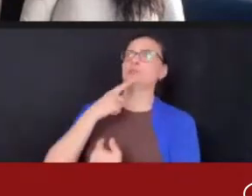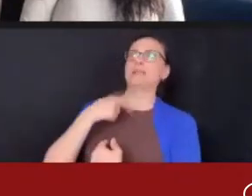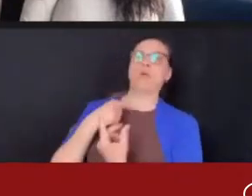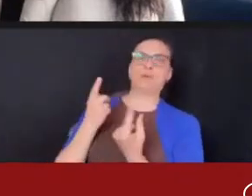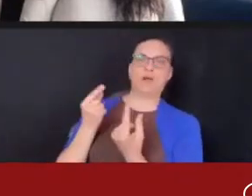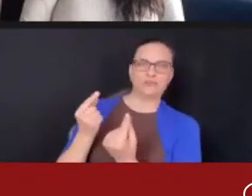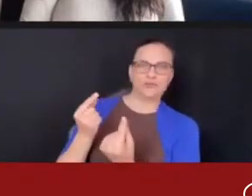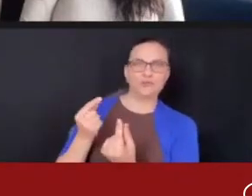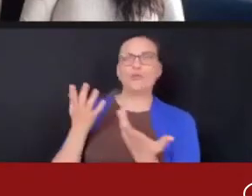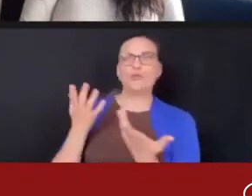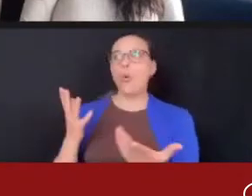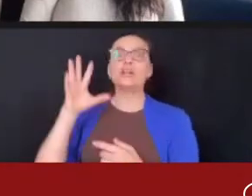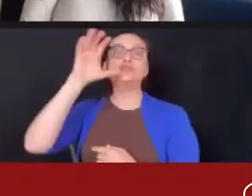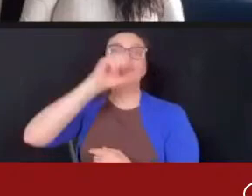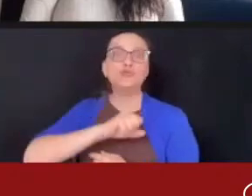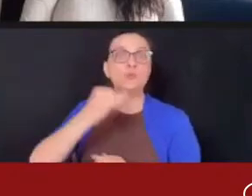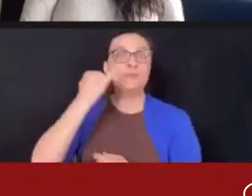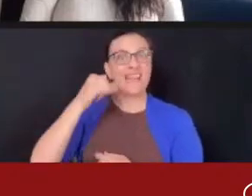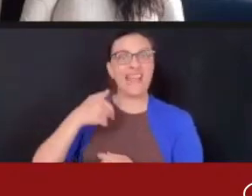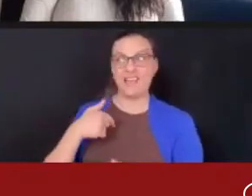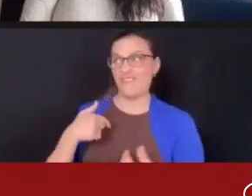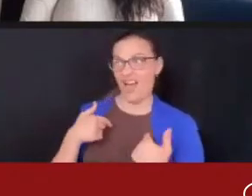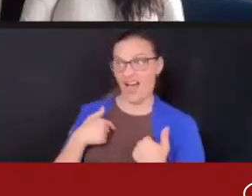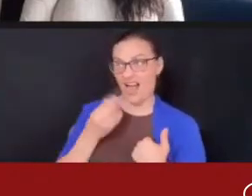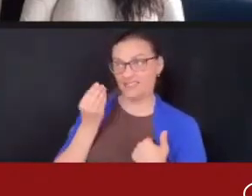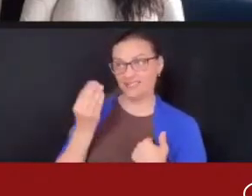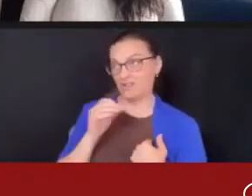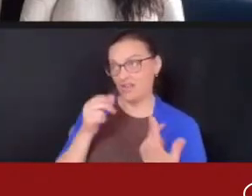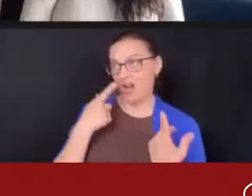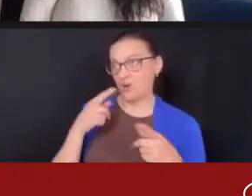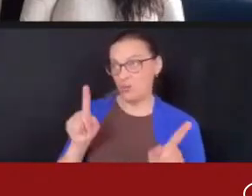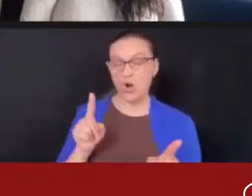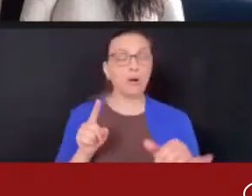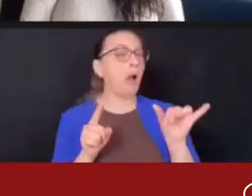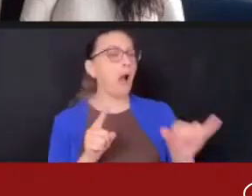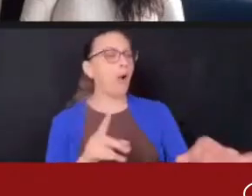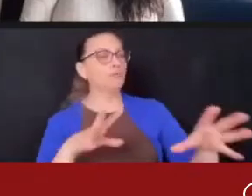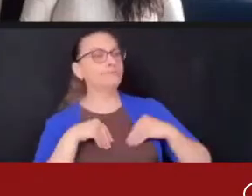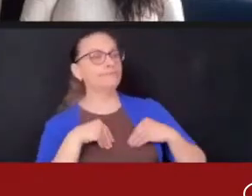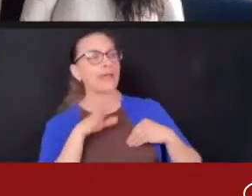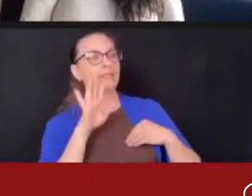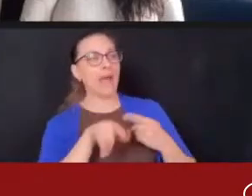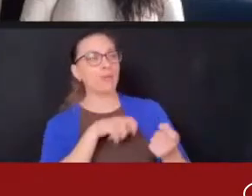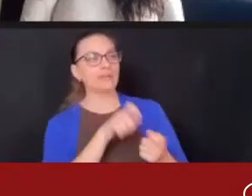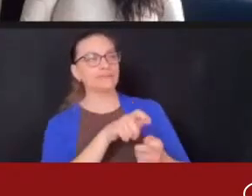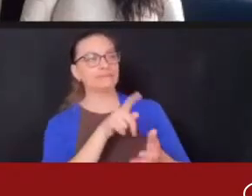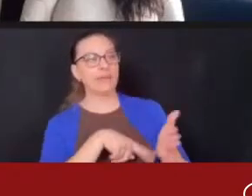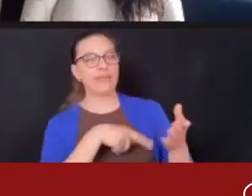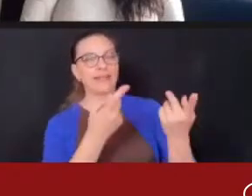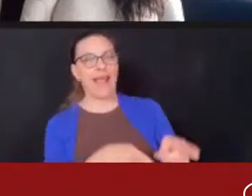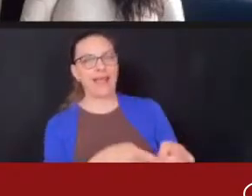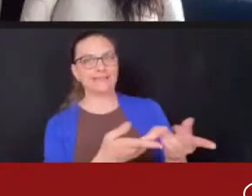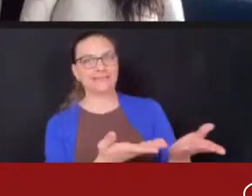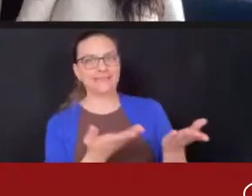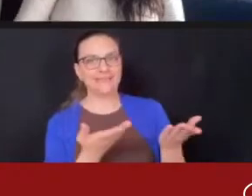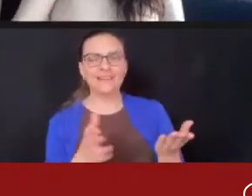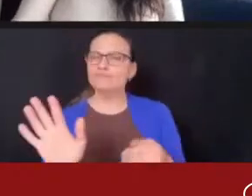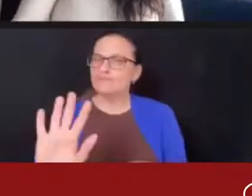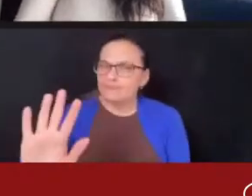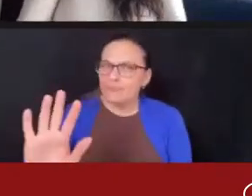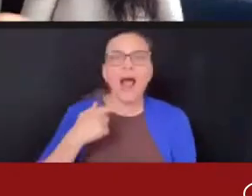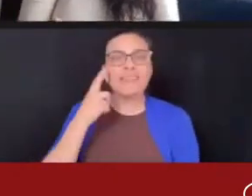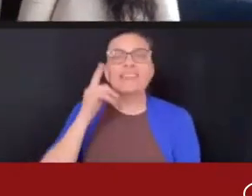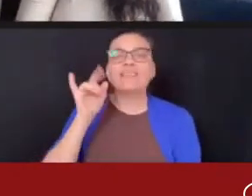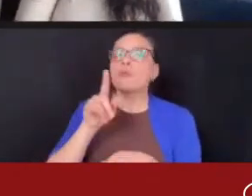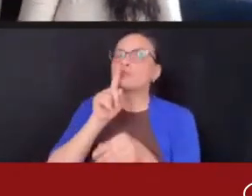assume that if I said it wasn't going to work, that was necessarily the case, I think was really important, and something that I